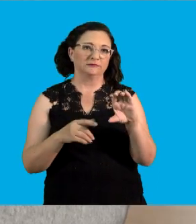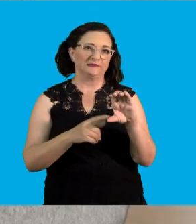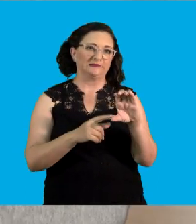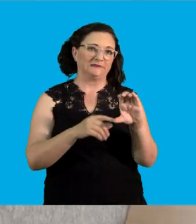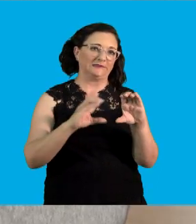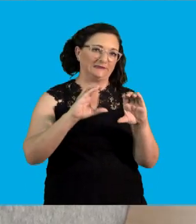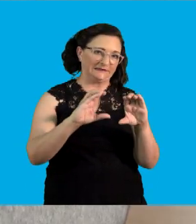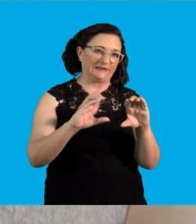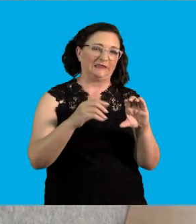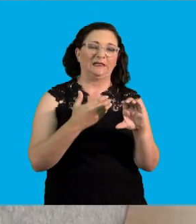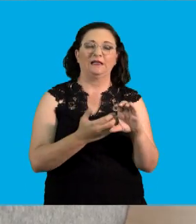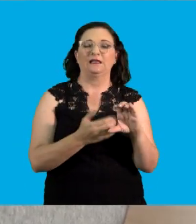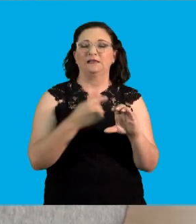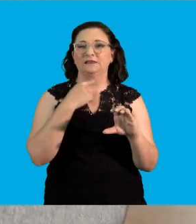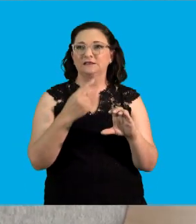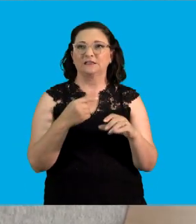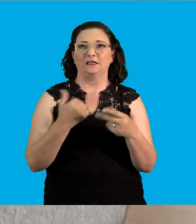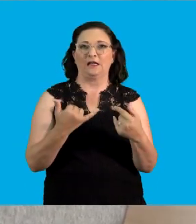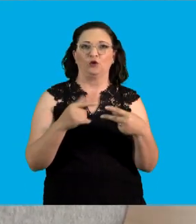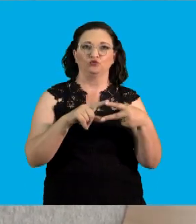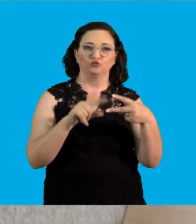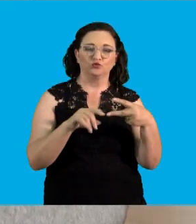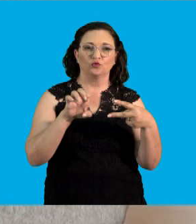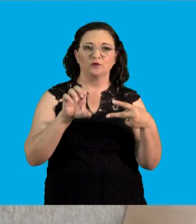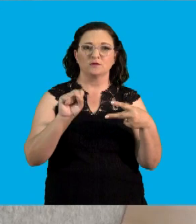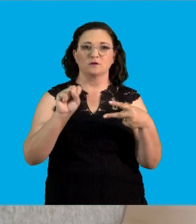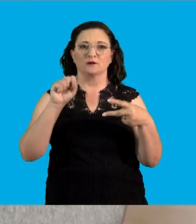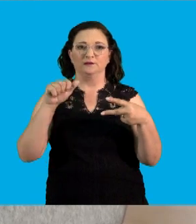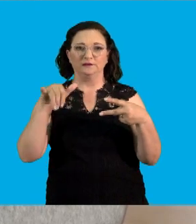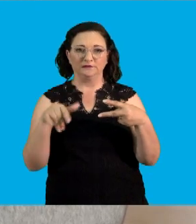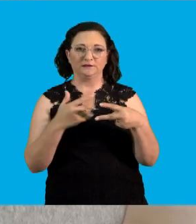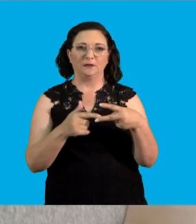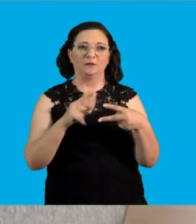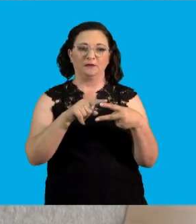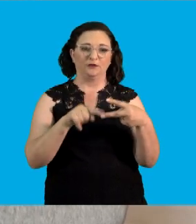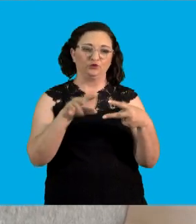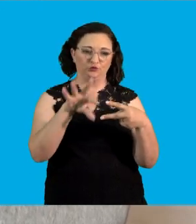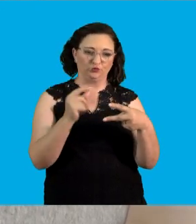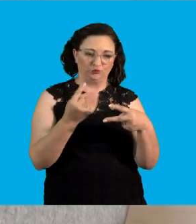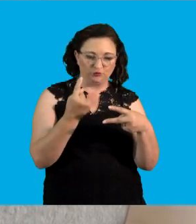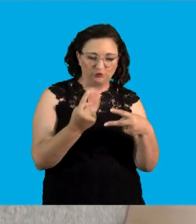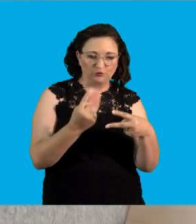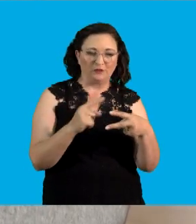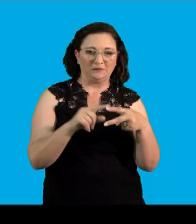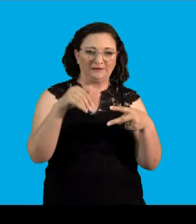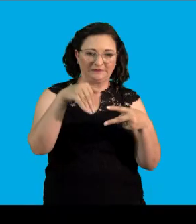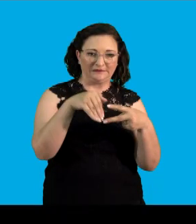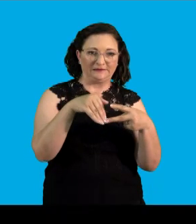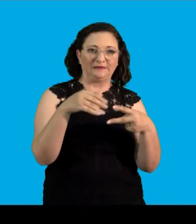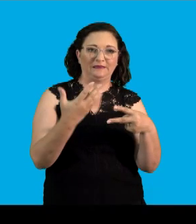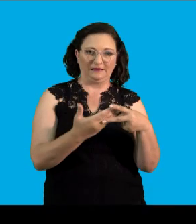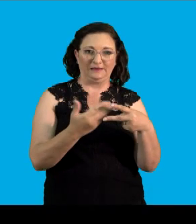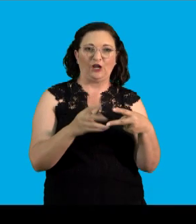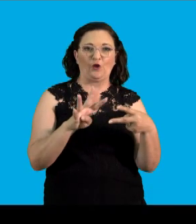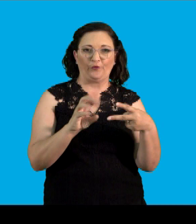essay questions, which is your question 5 and your question 6. And you're only answering any one essay question consisting of